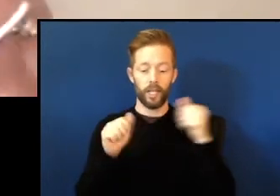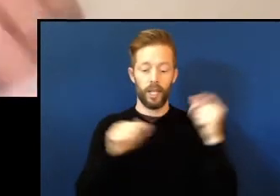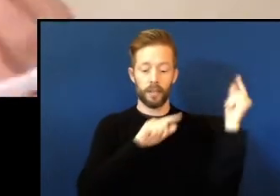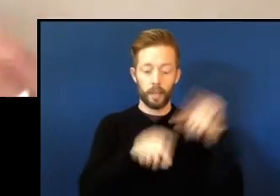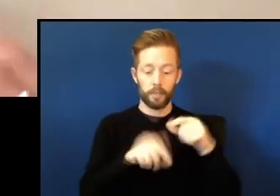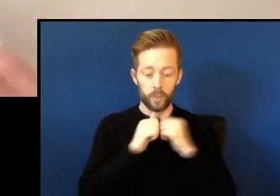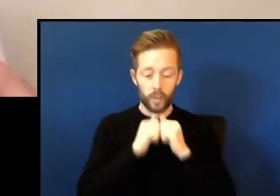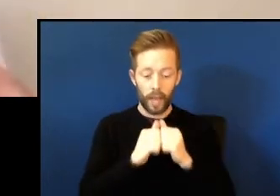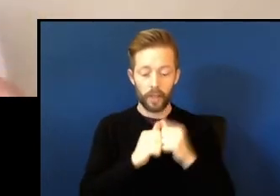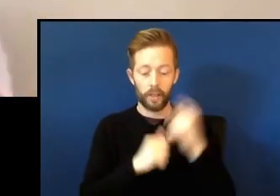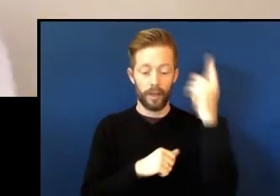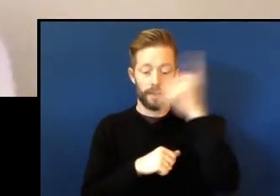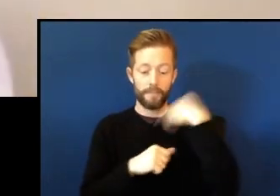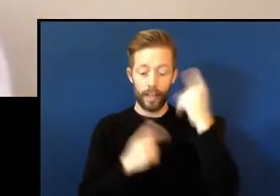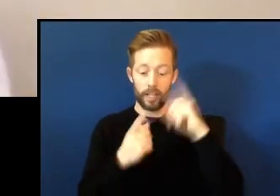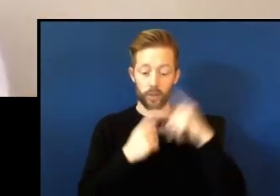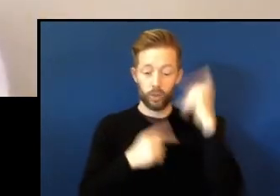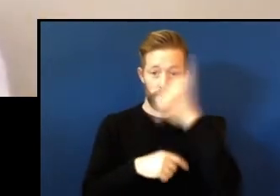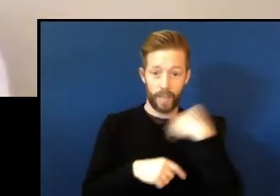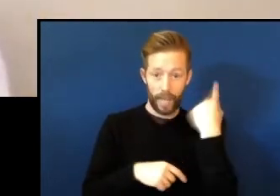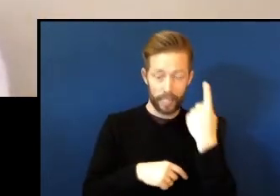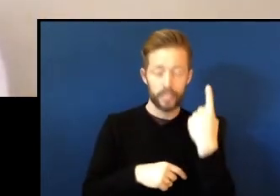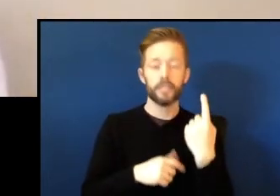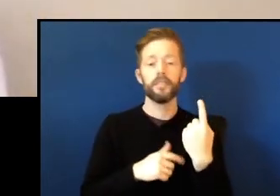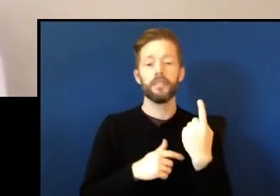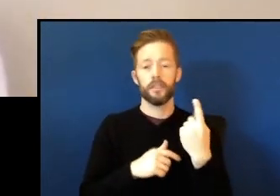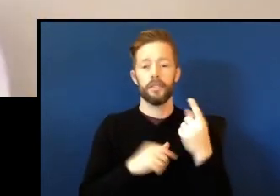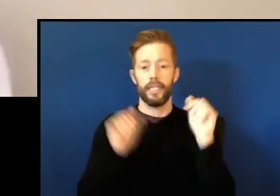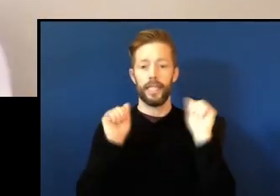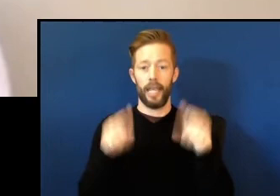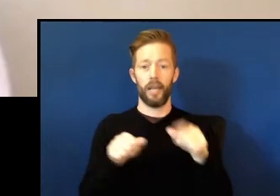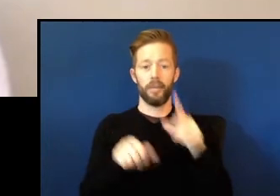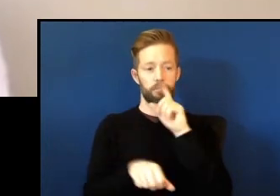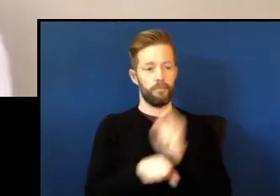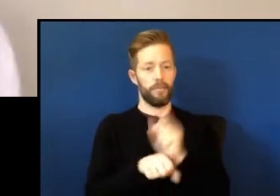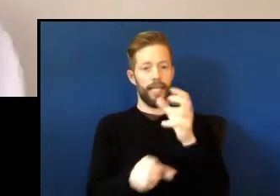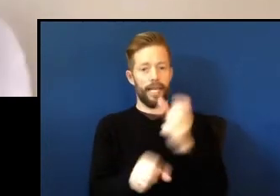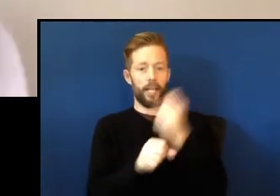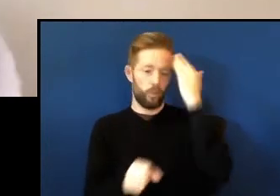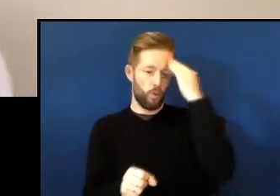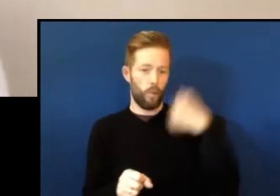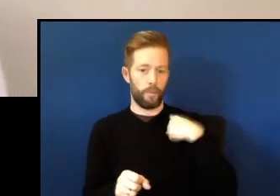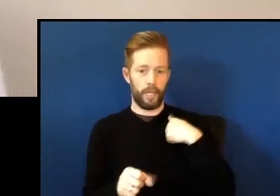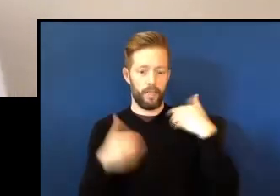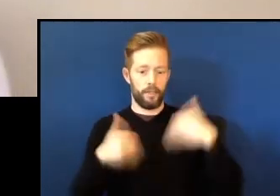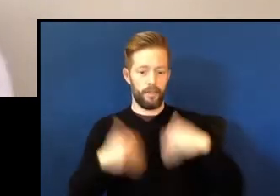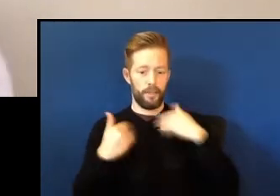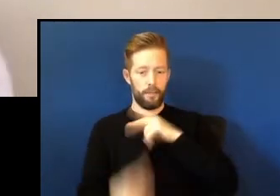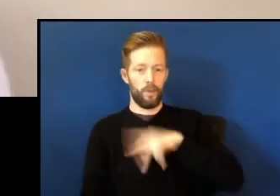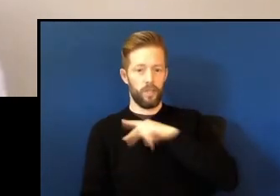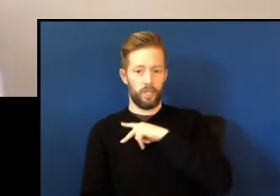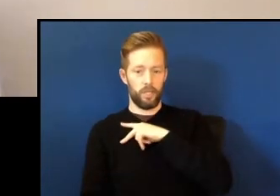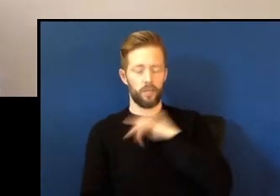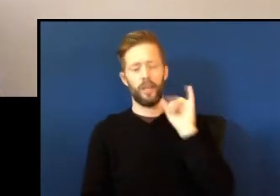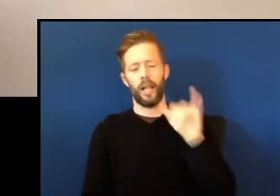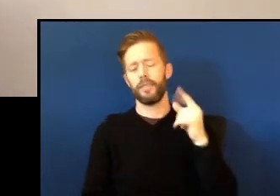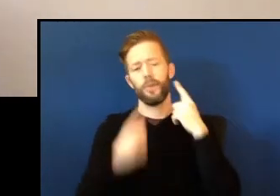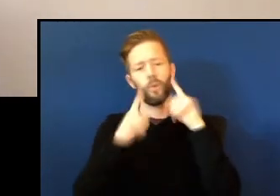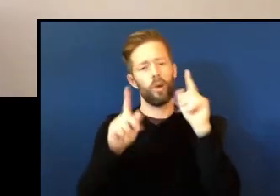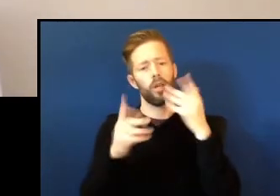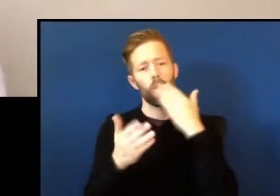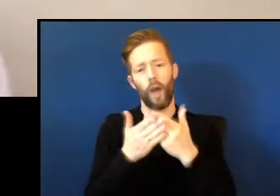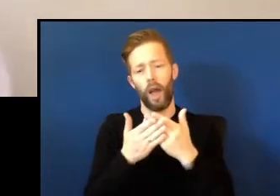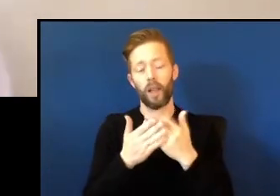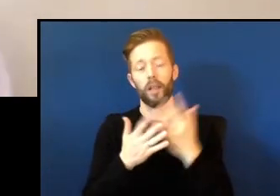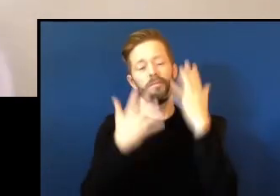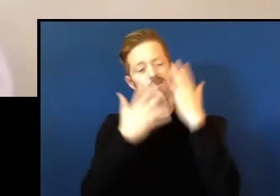together face to face, and they can actually get to know me personally. So that's been working really well